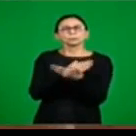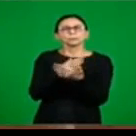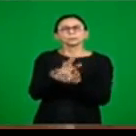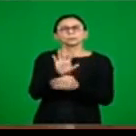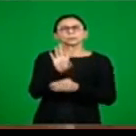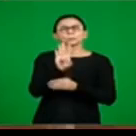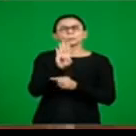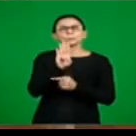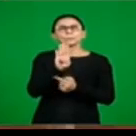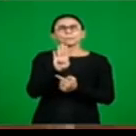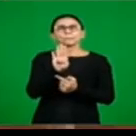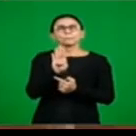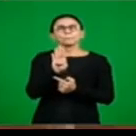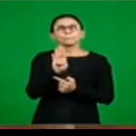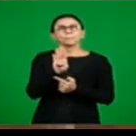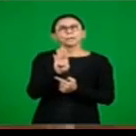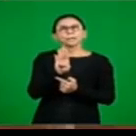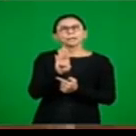Begins with B.